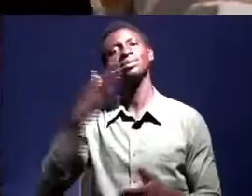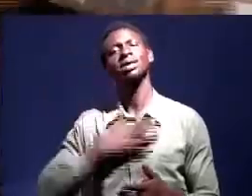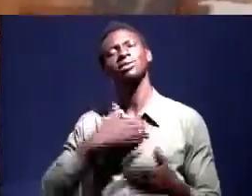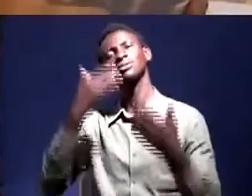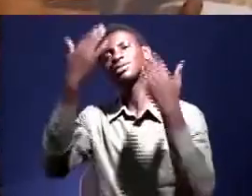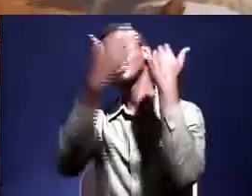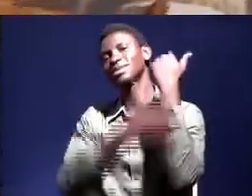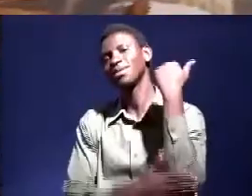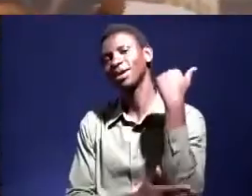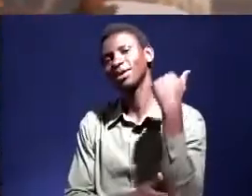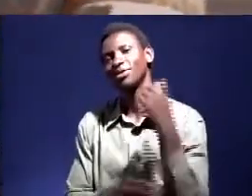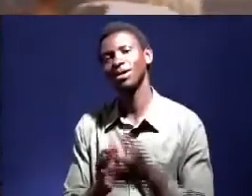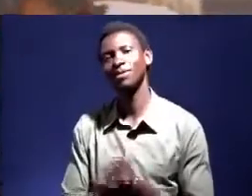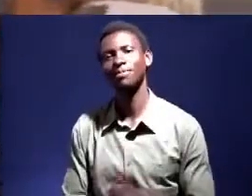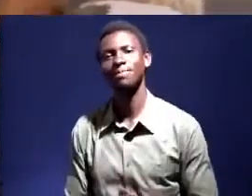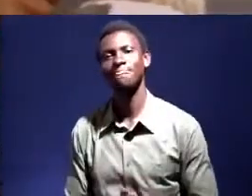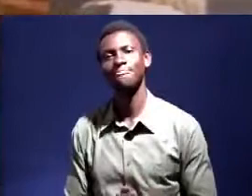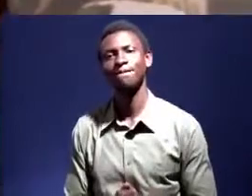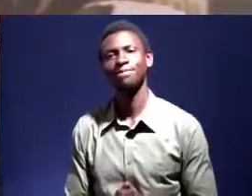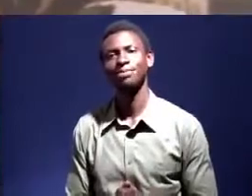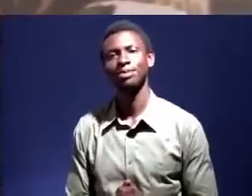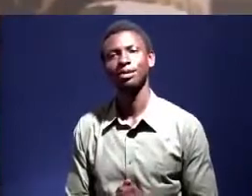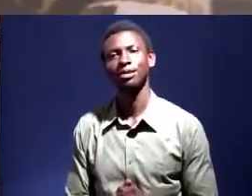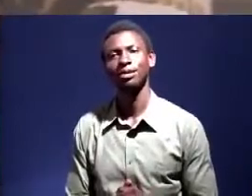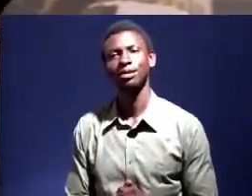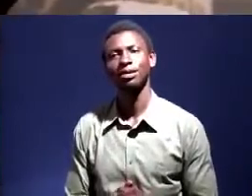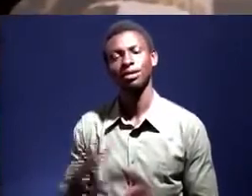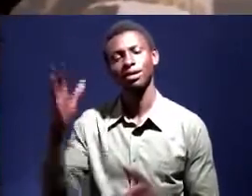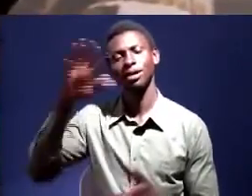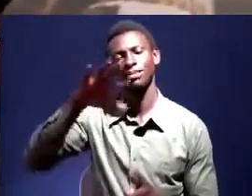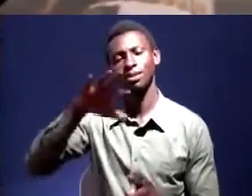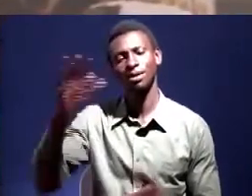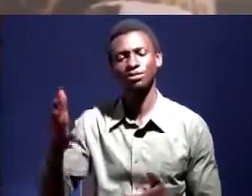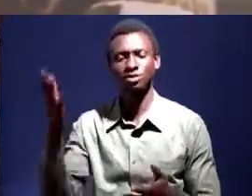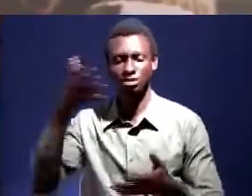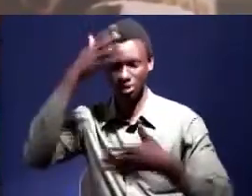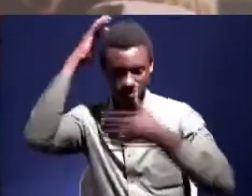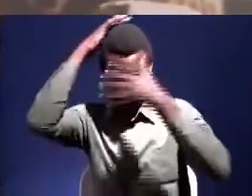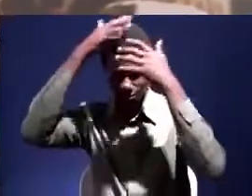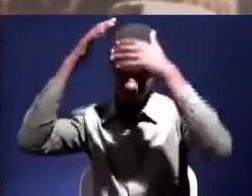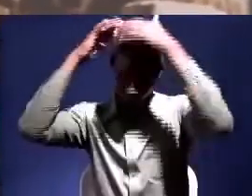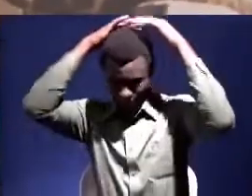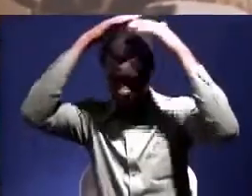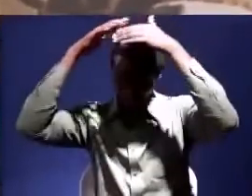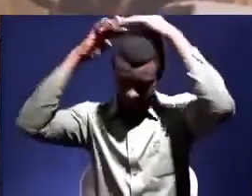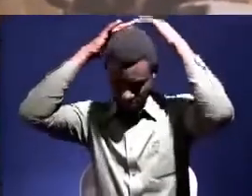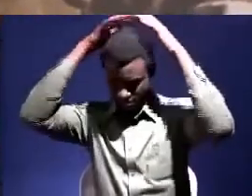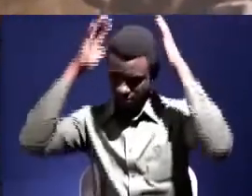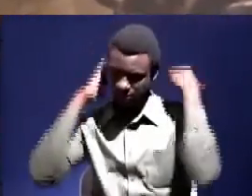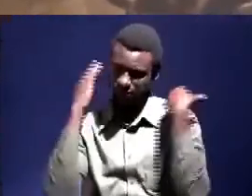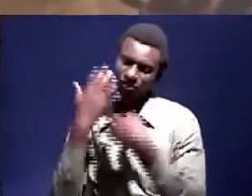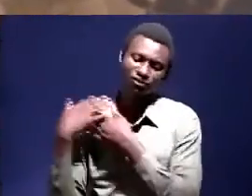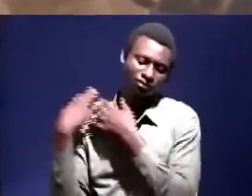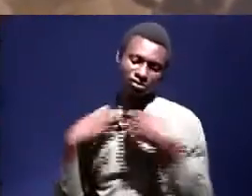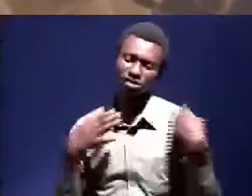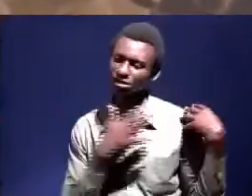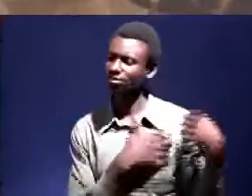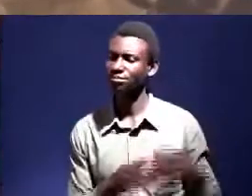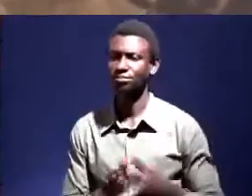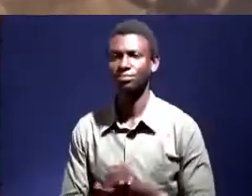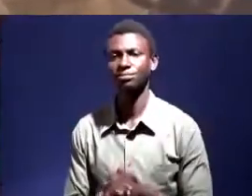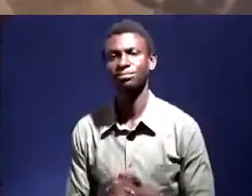I dried him off. He said, Mother, Mother, there's such peace in my heart,